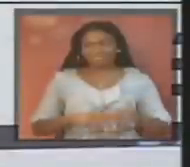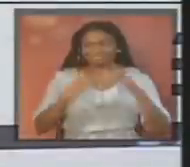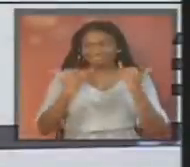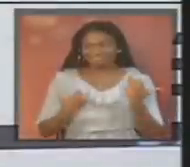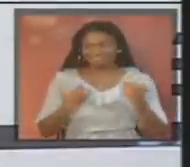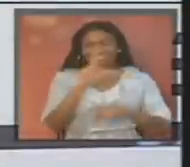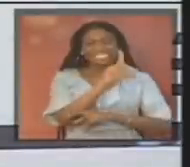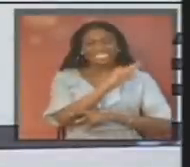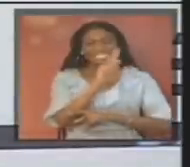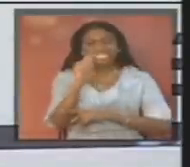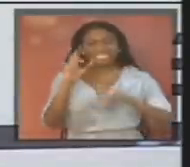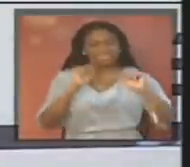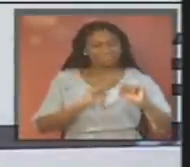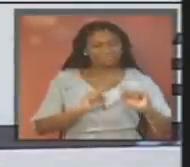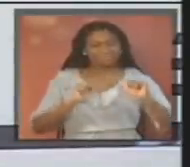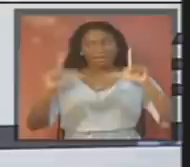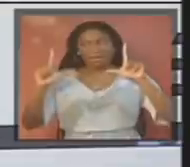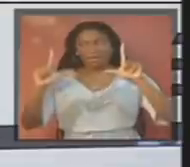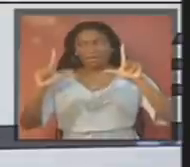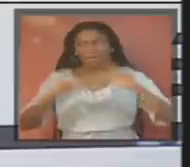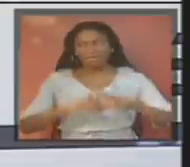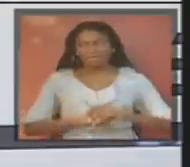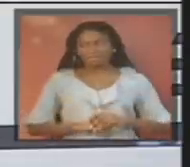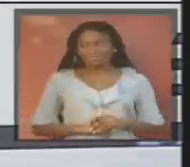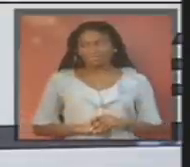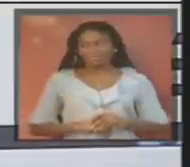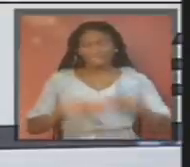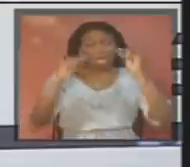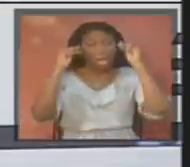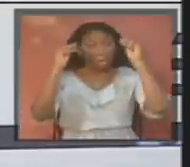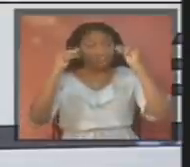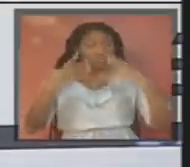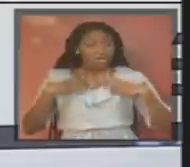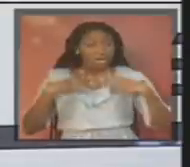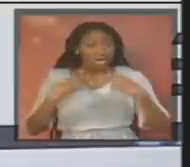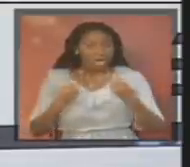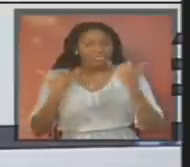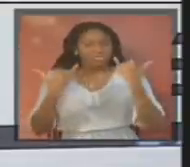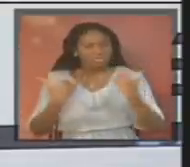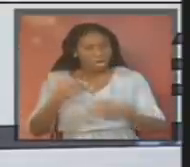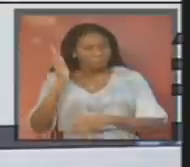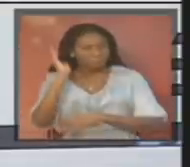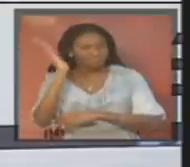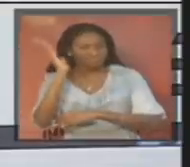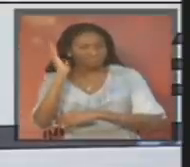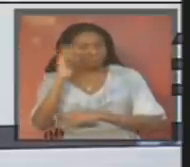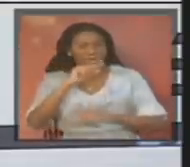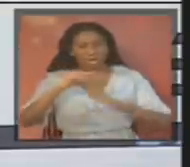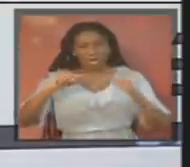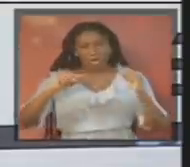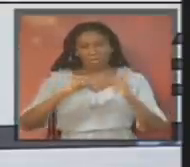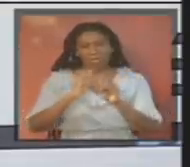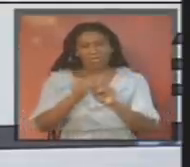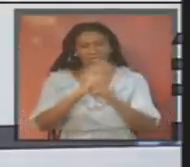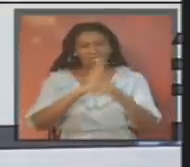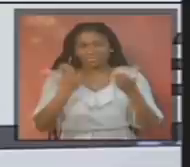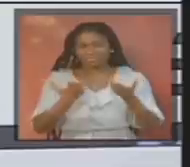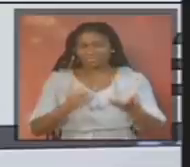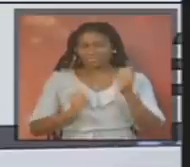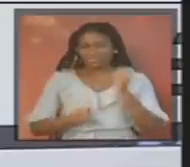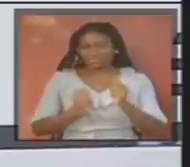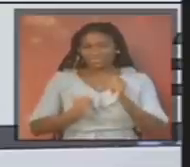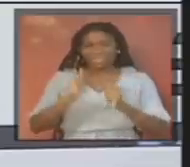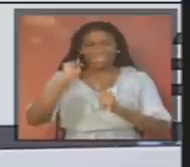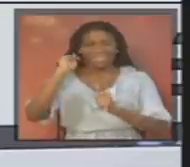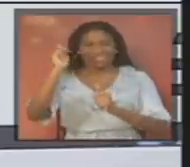This is TTT Live. I'm Mahalia Joseph Wharton. The Ministry of Health is giving an update on the status of COVID-19 in Trinidad and Tobago. We're